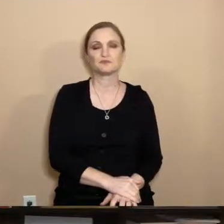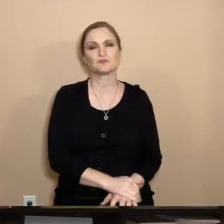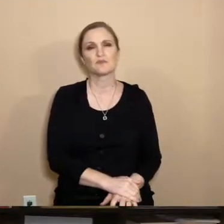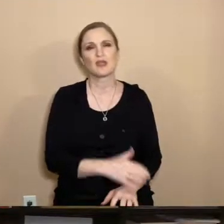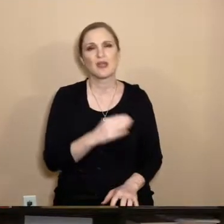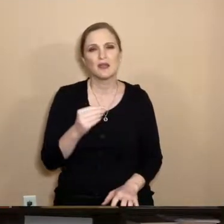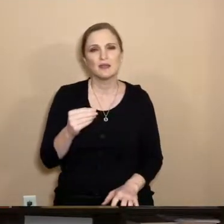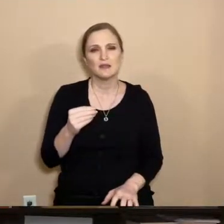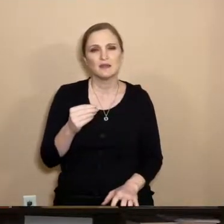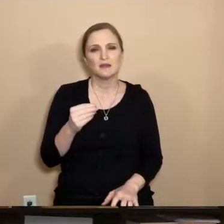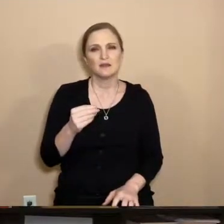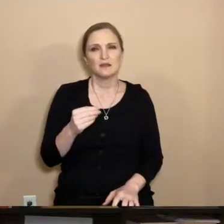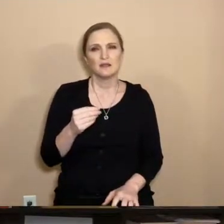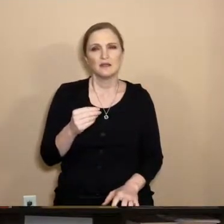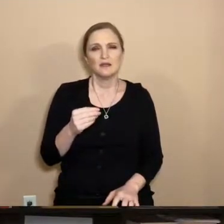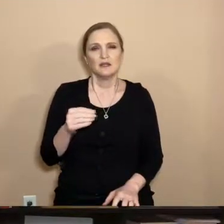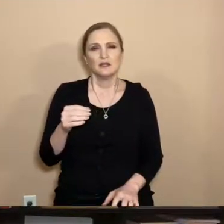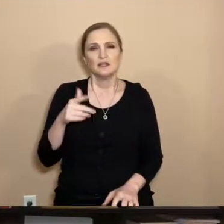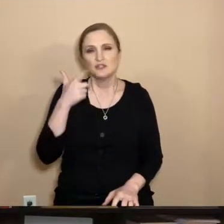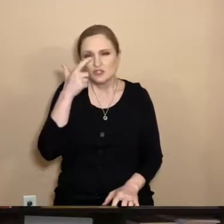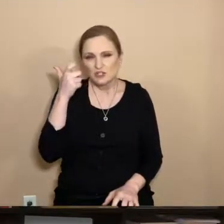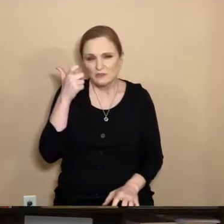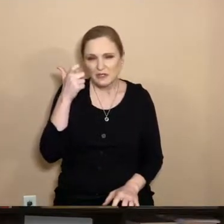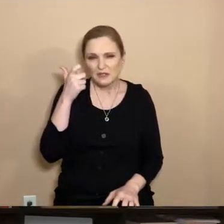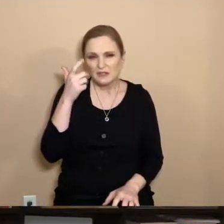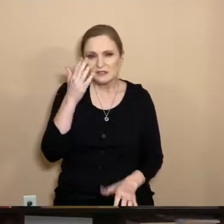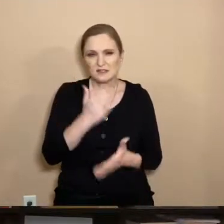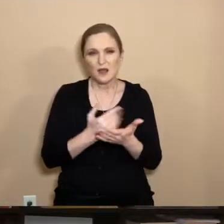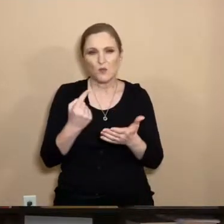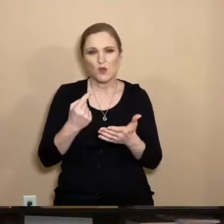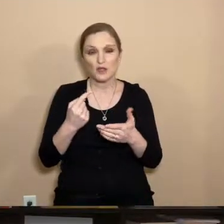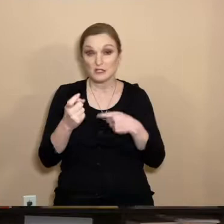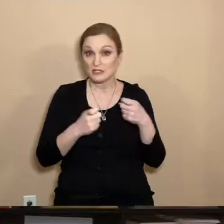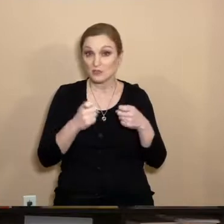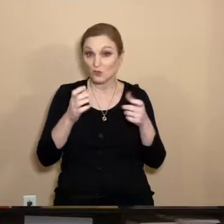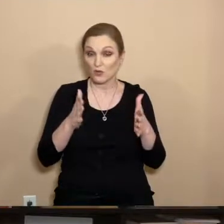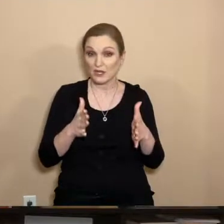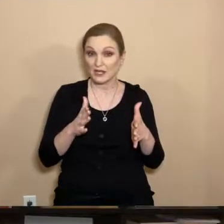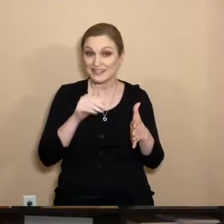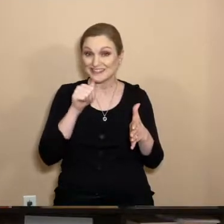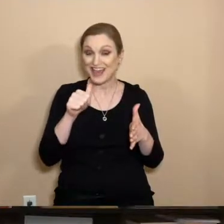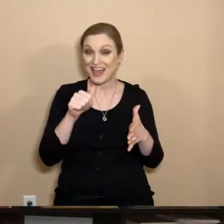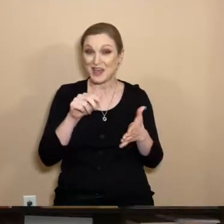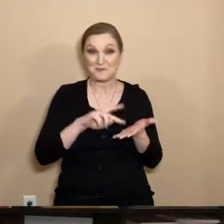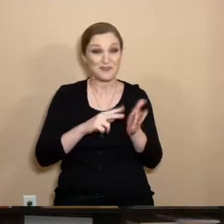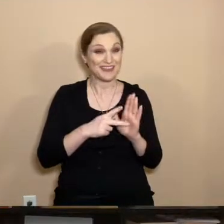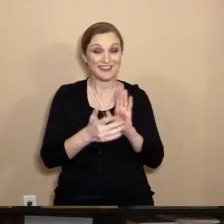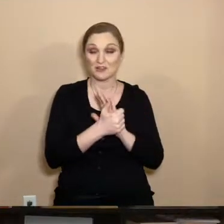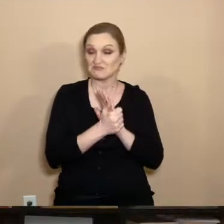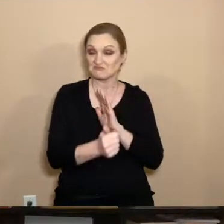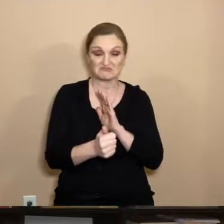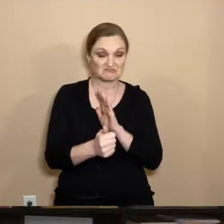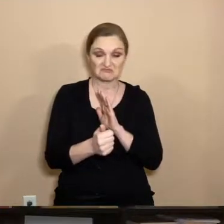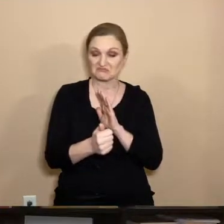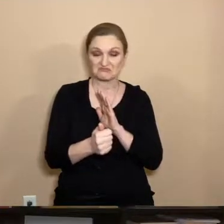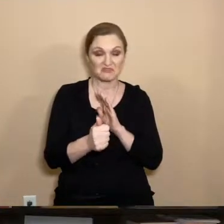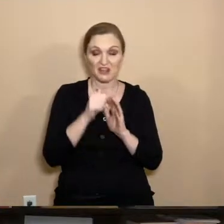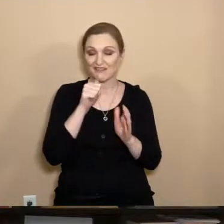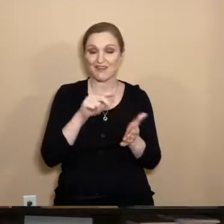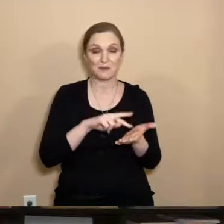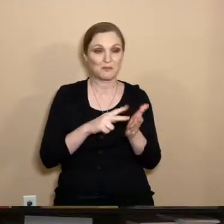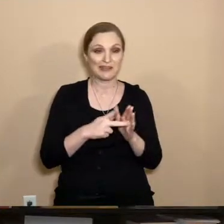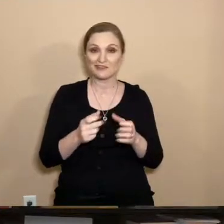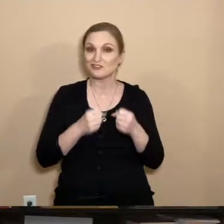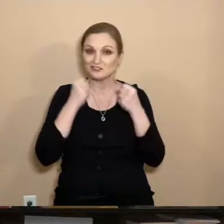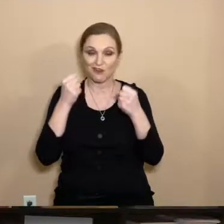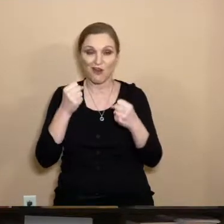And, just because someone is in a position of authority doesn't mean that they're the most qualified, doesn't mean that they're the